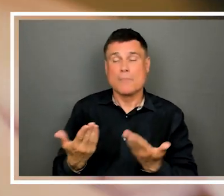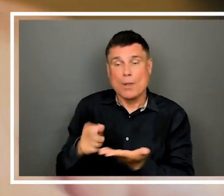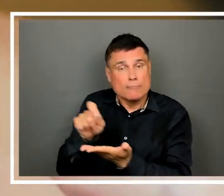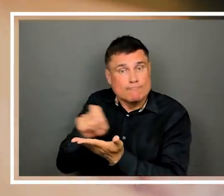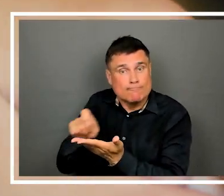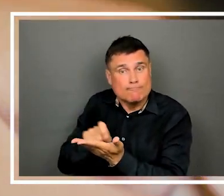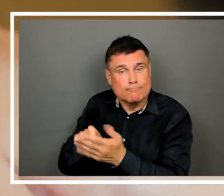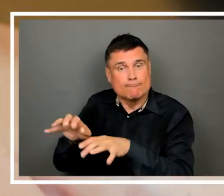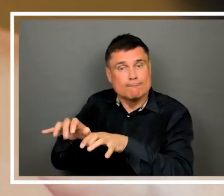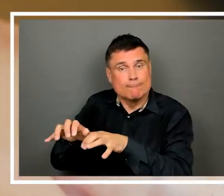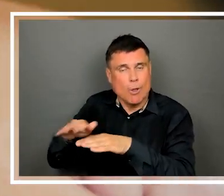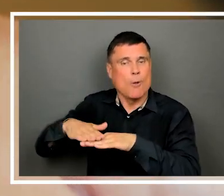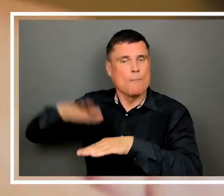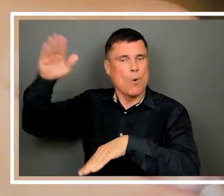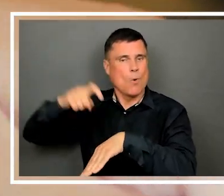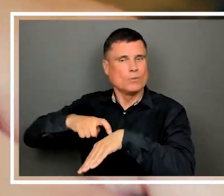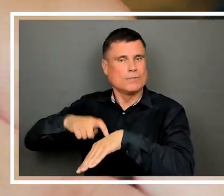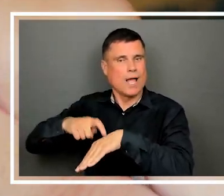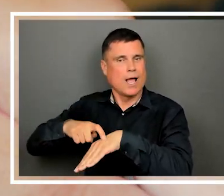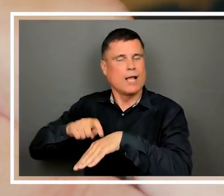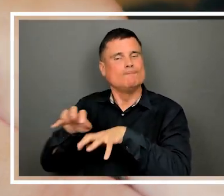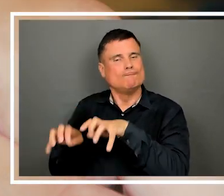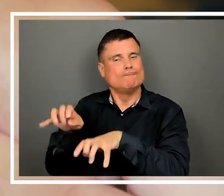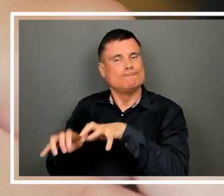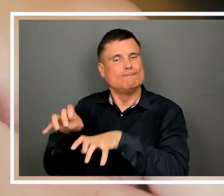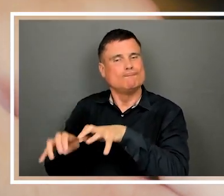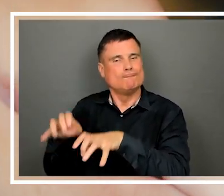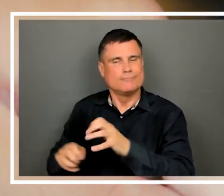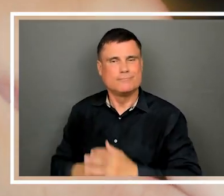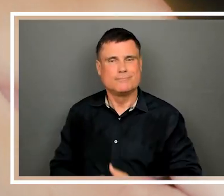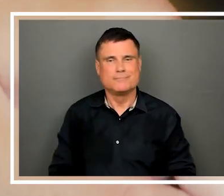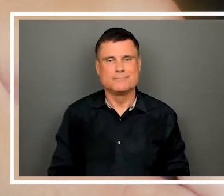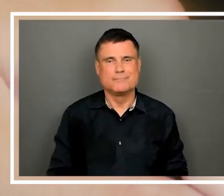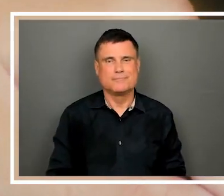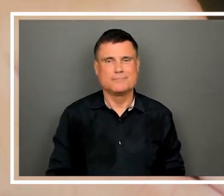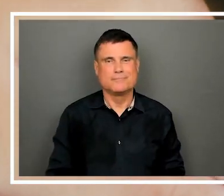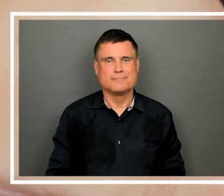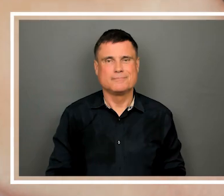some additional time with note-taking.